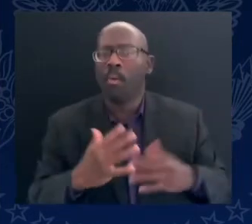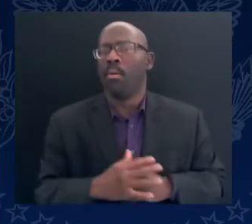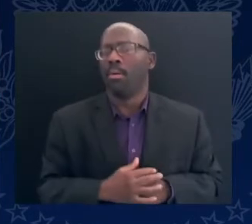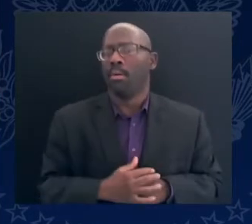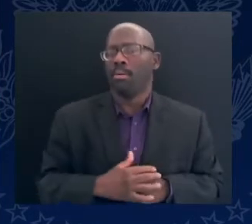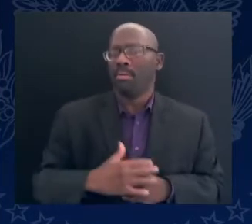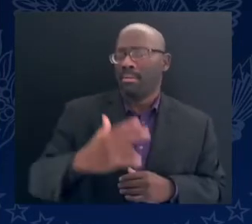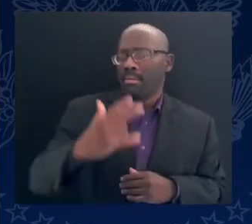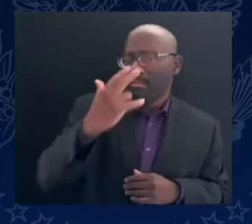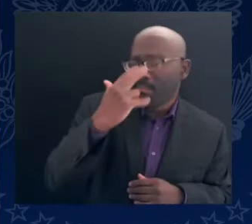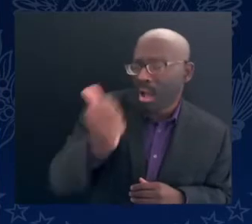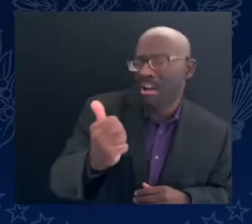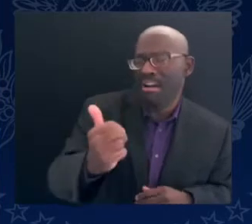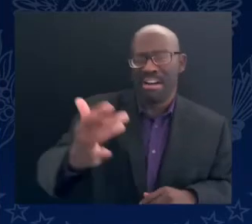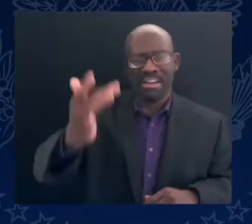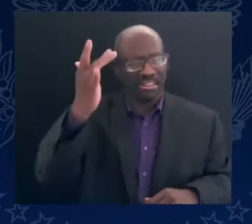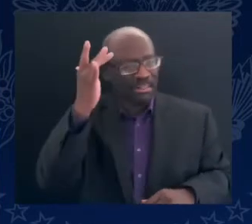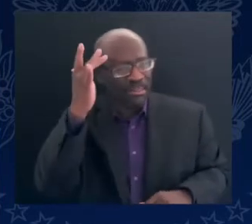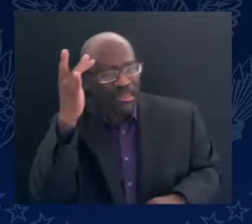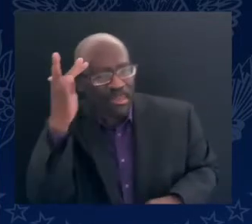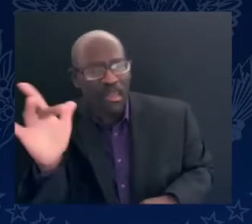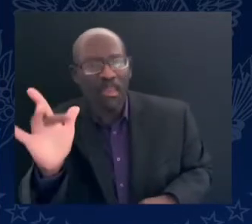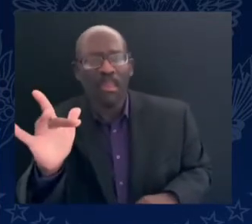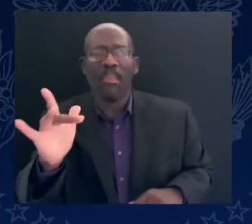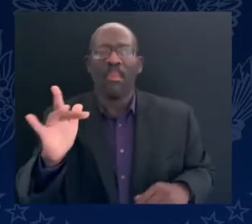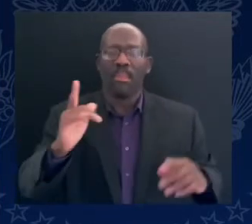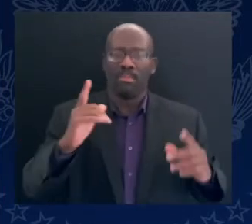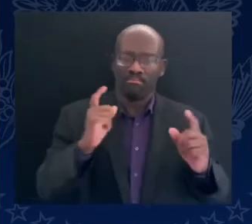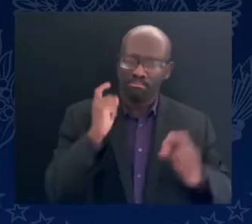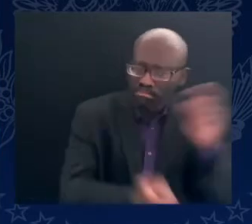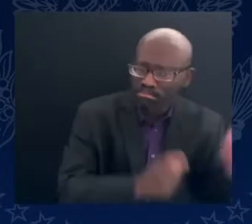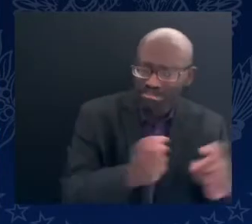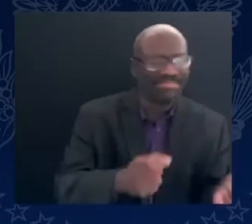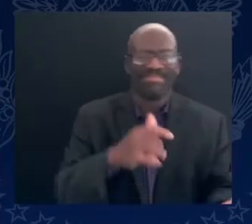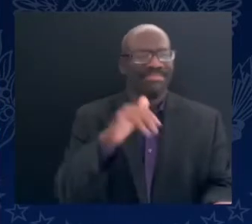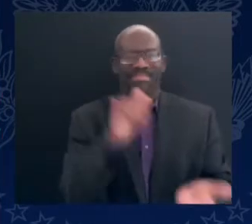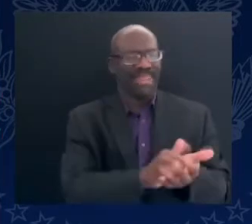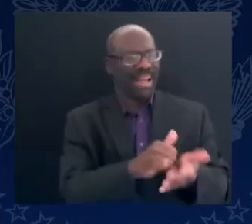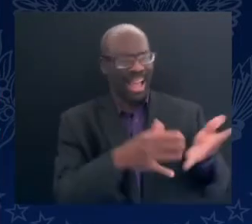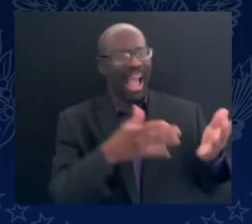Icon. Philanthropist. It's impossible to describe Elton in a few words.